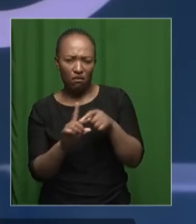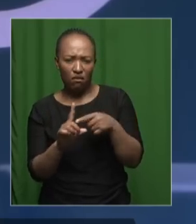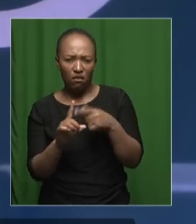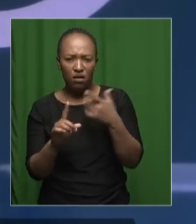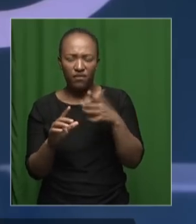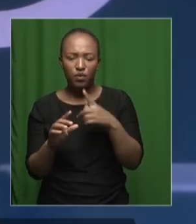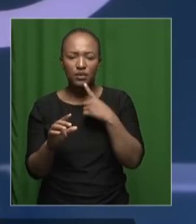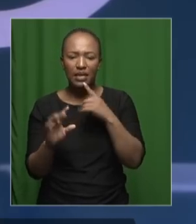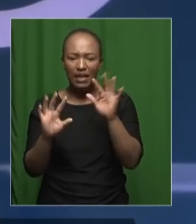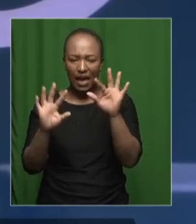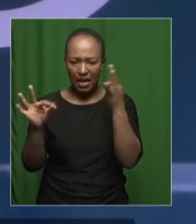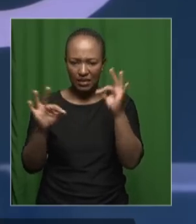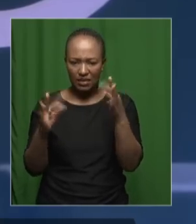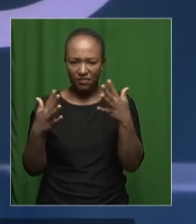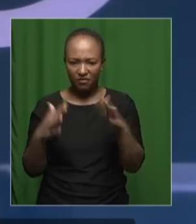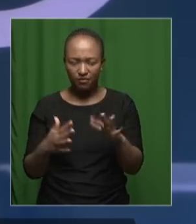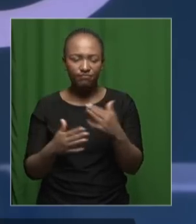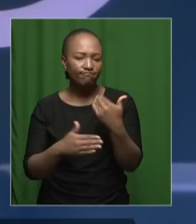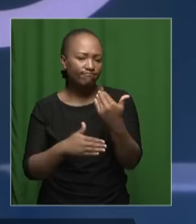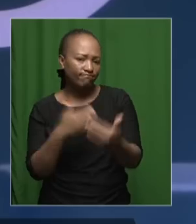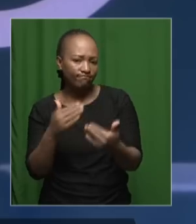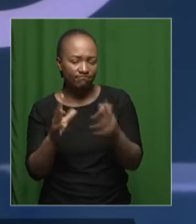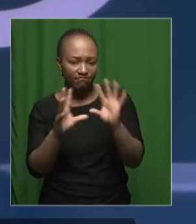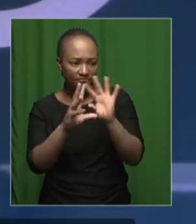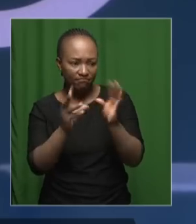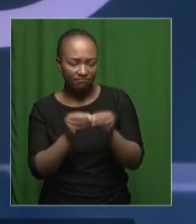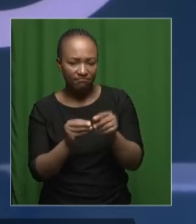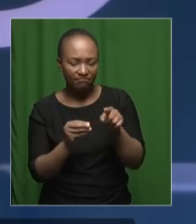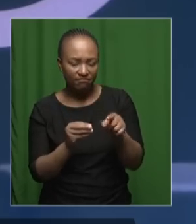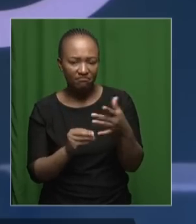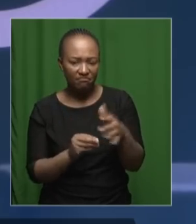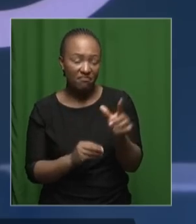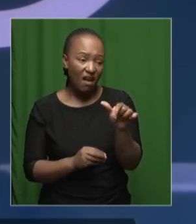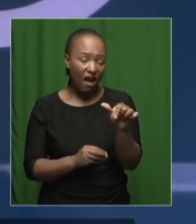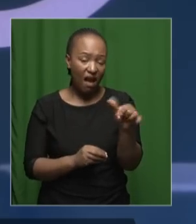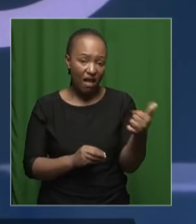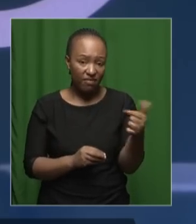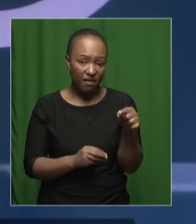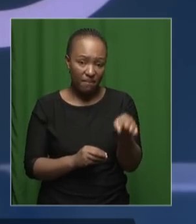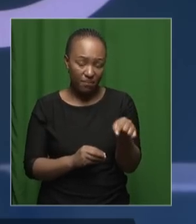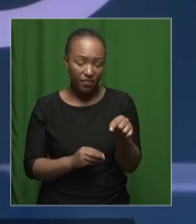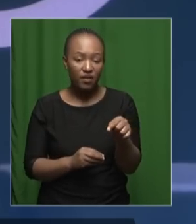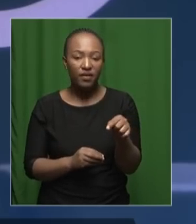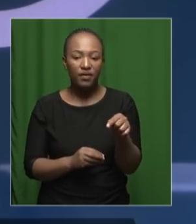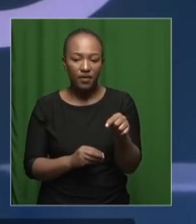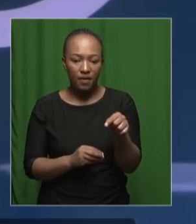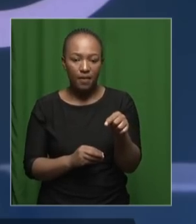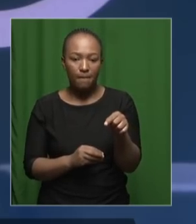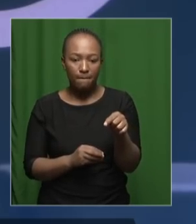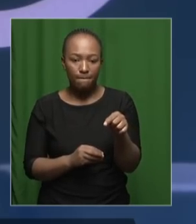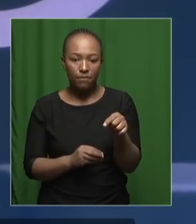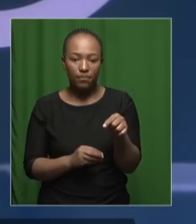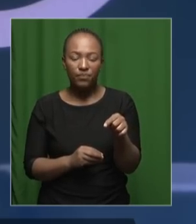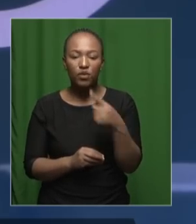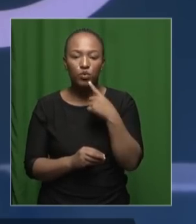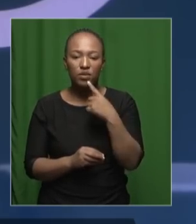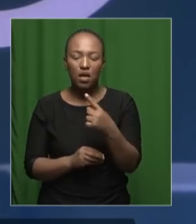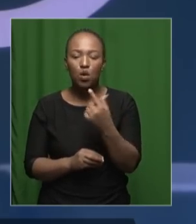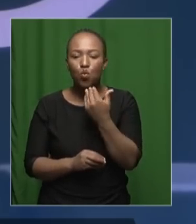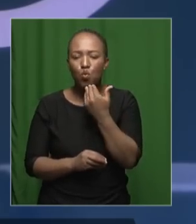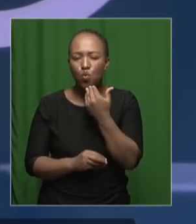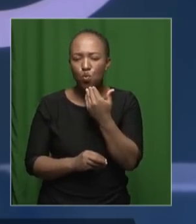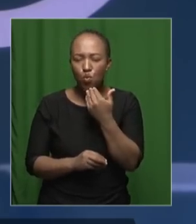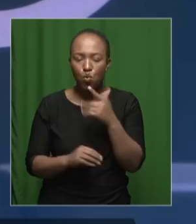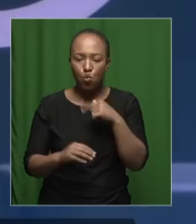analysis and analyzing what is going on. And I think one of the other elephants in the room is who and what